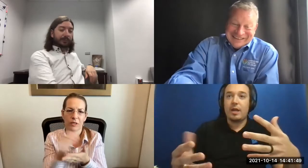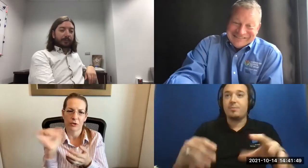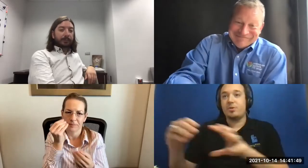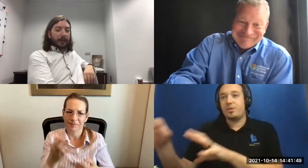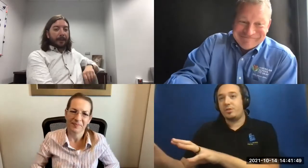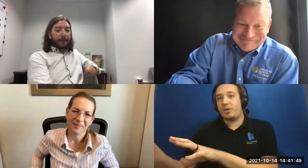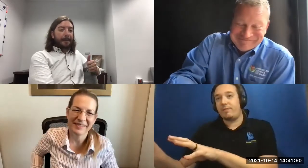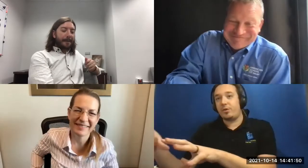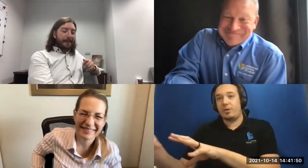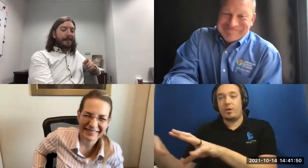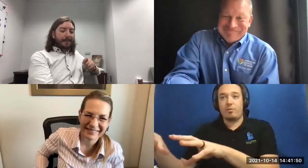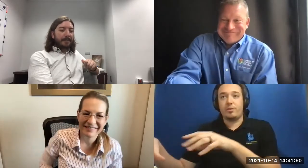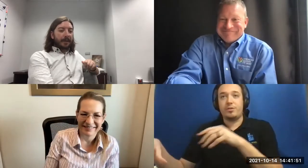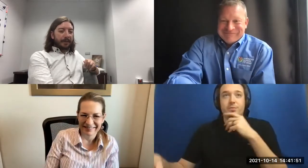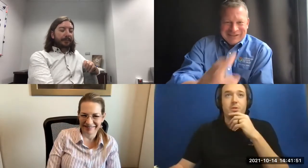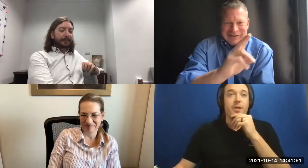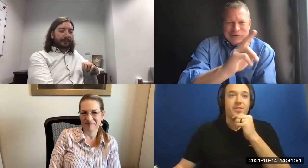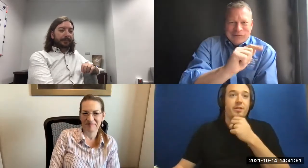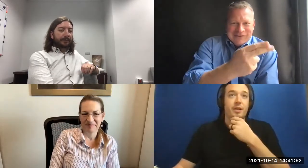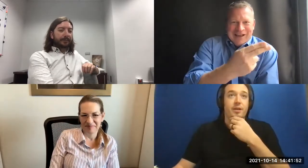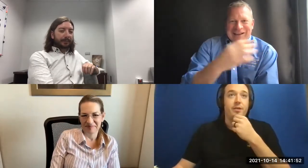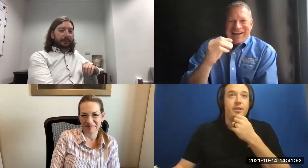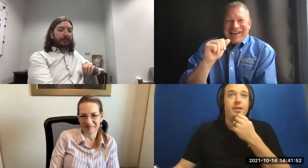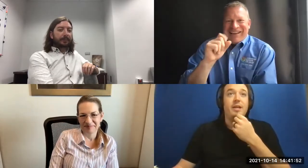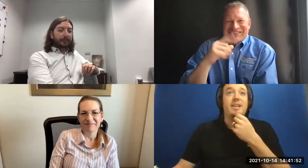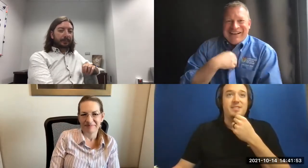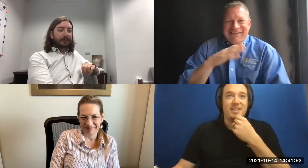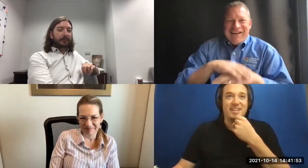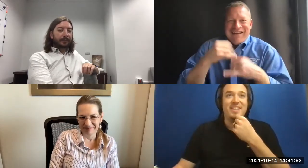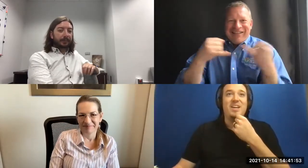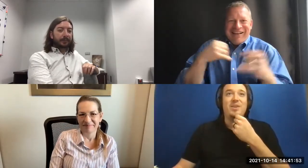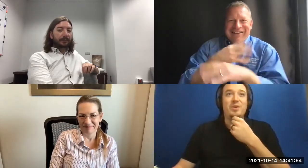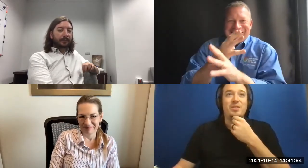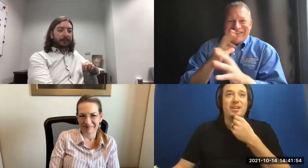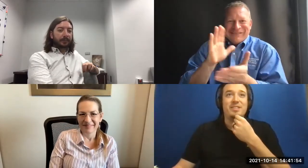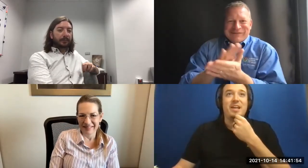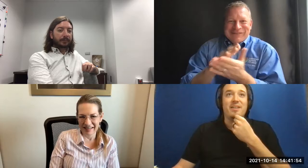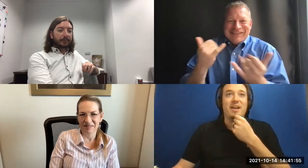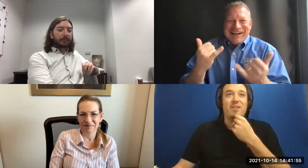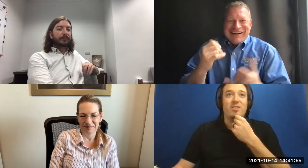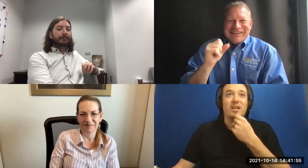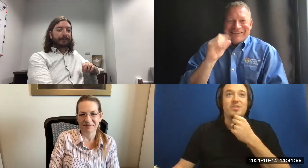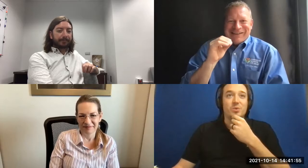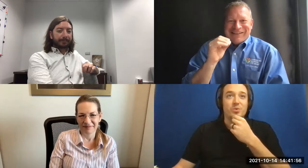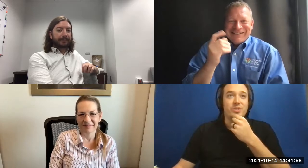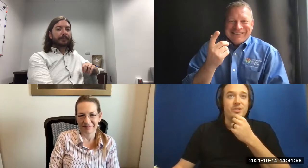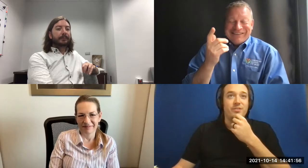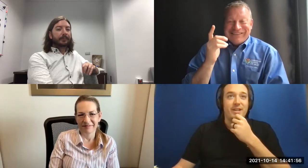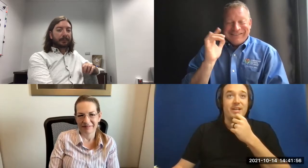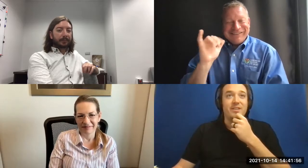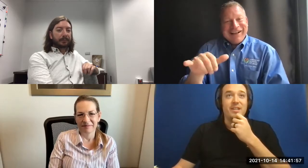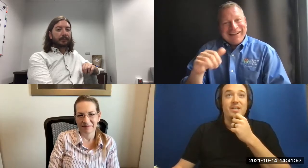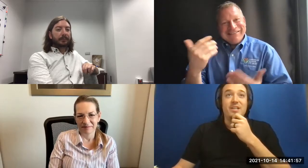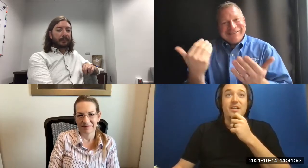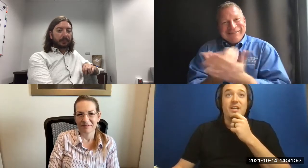or instructing as opposed to instructing virtually over Zoom. So it'd be nice to collect that data. Yes, Utah and ASD have online schools